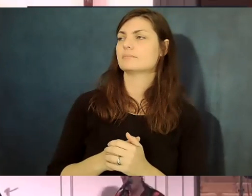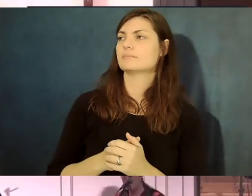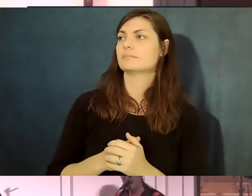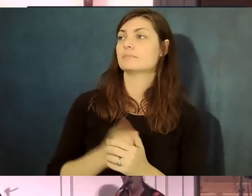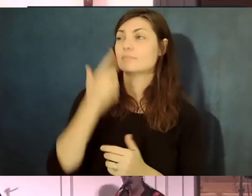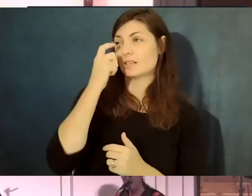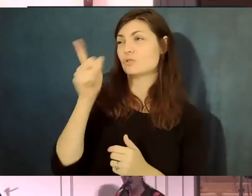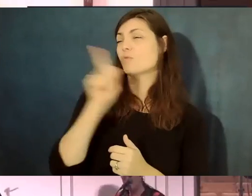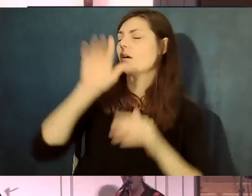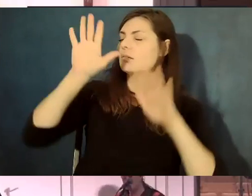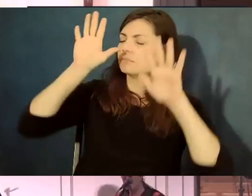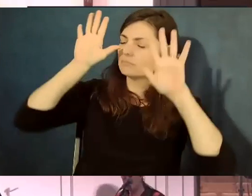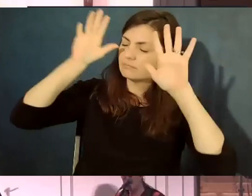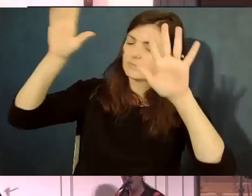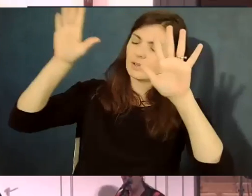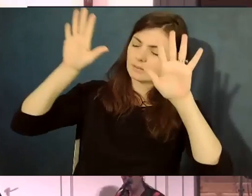but because you're awesome.